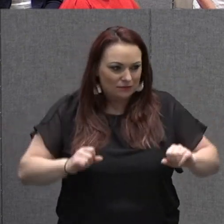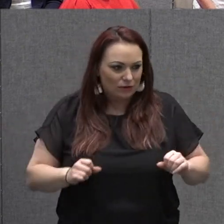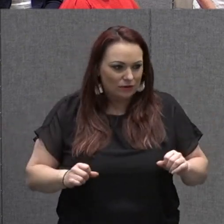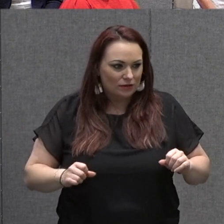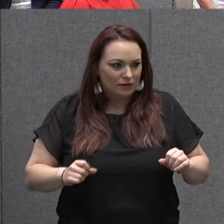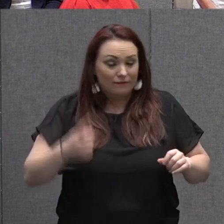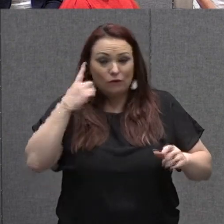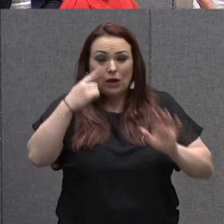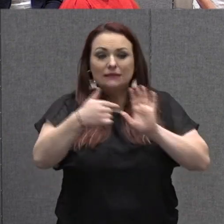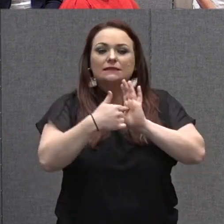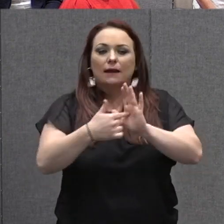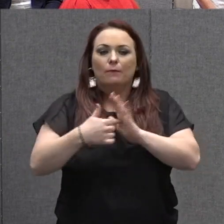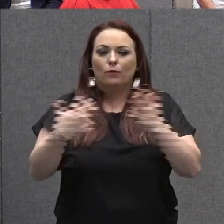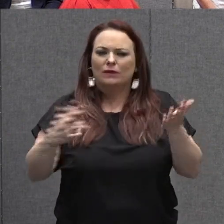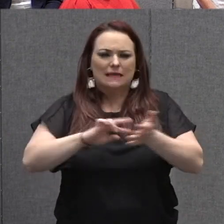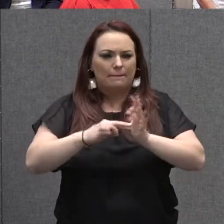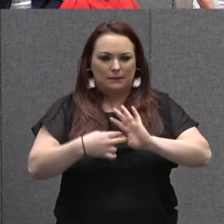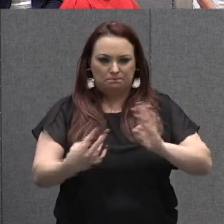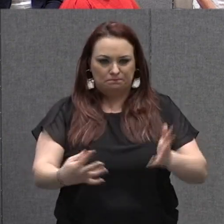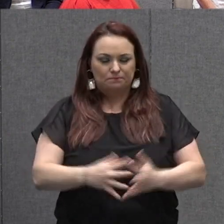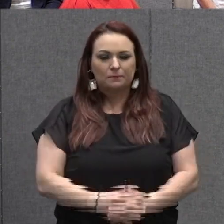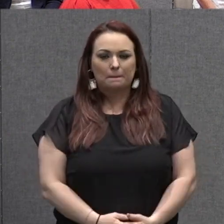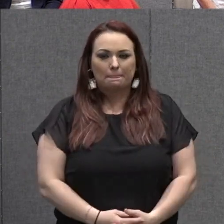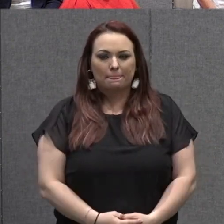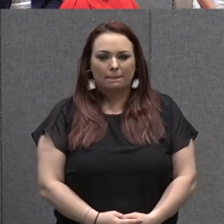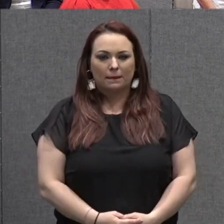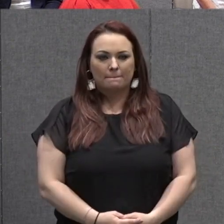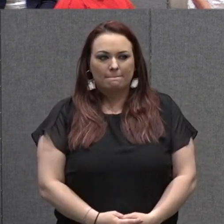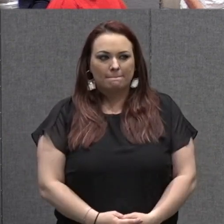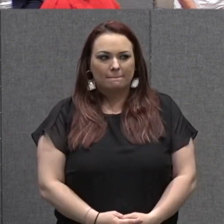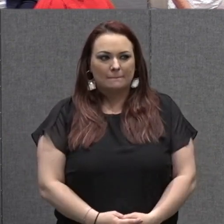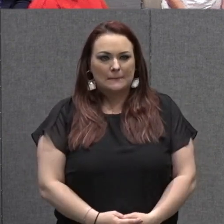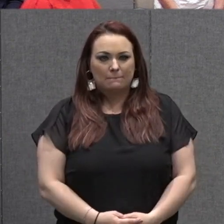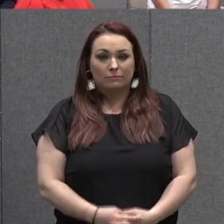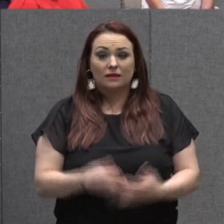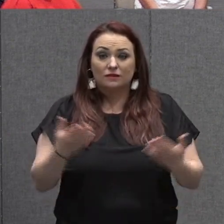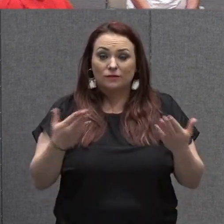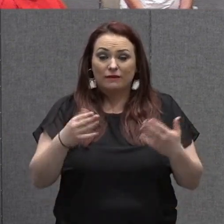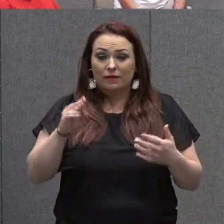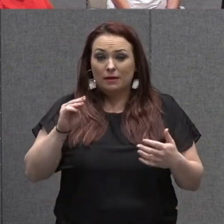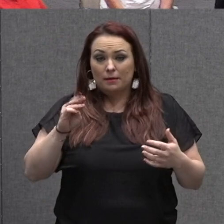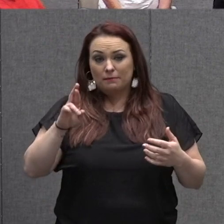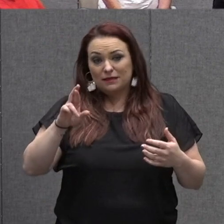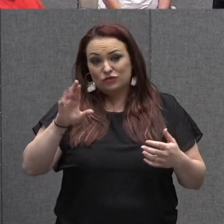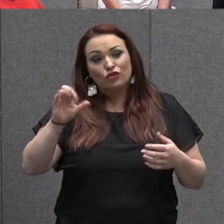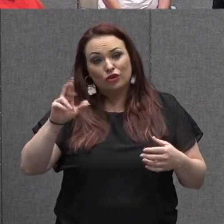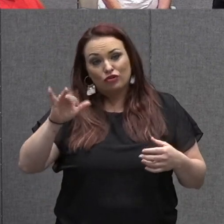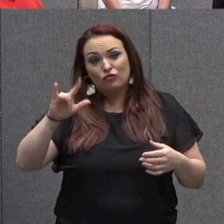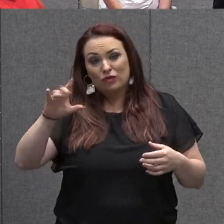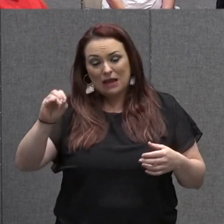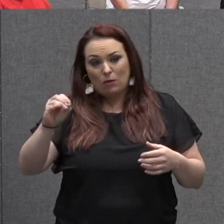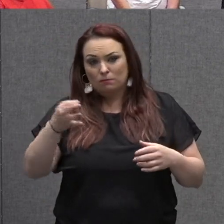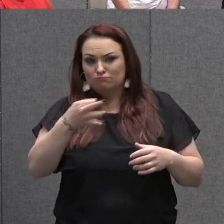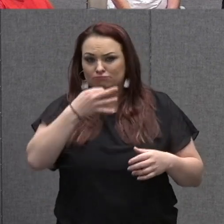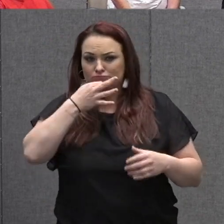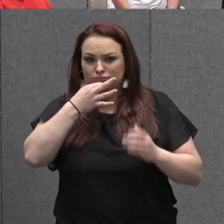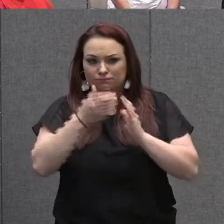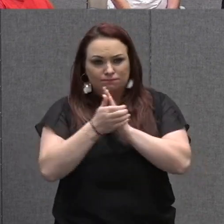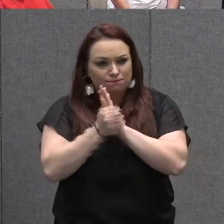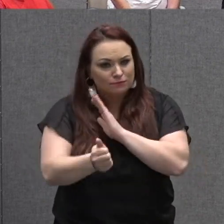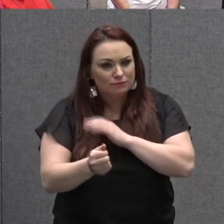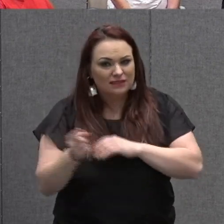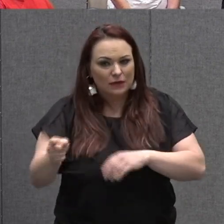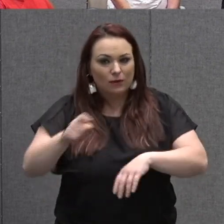possible. For example, we're going to have Mr. Carrillo, because he's so good at it. He is going to be